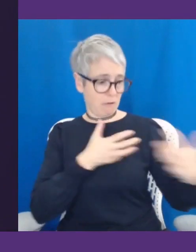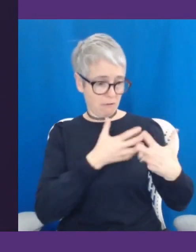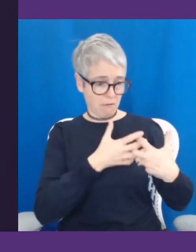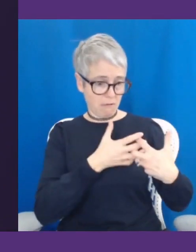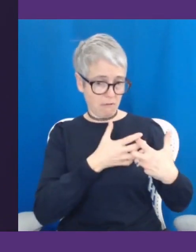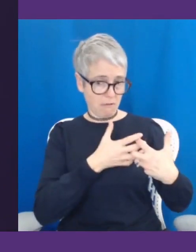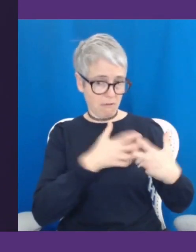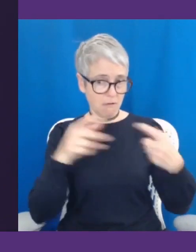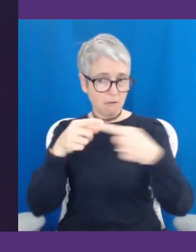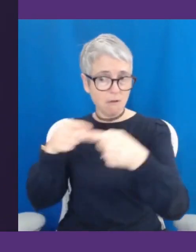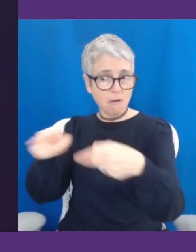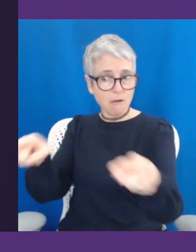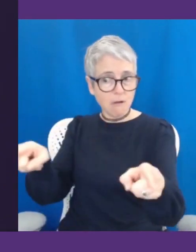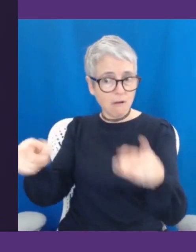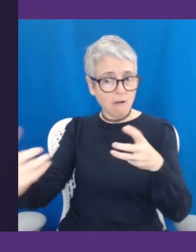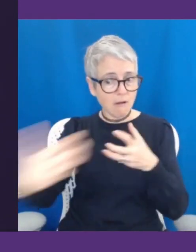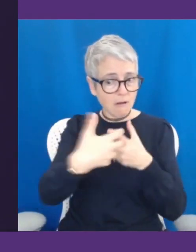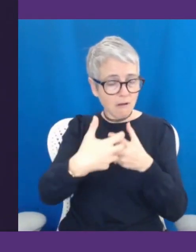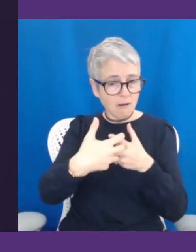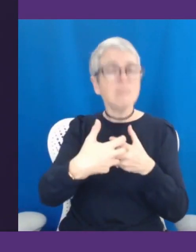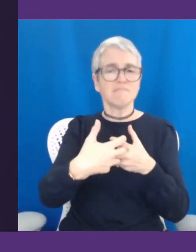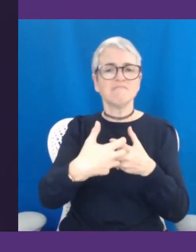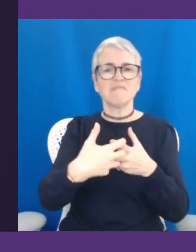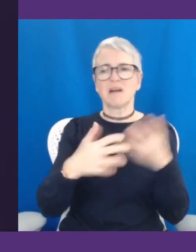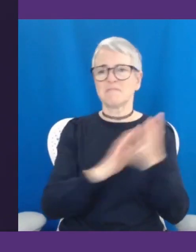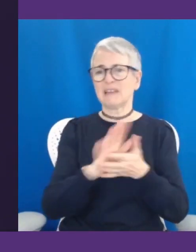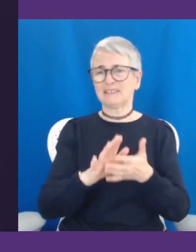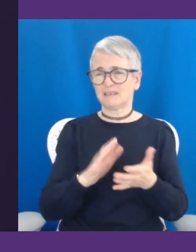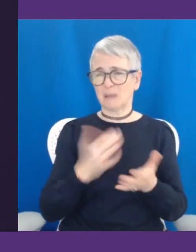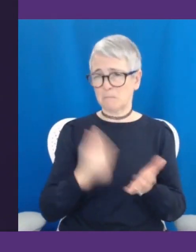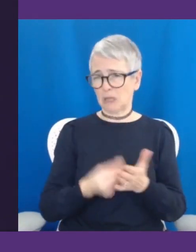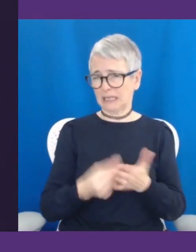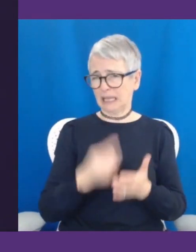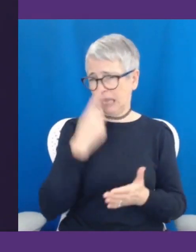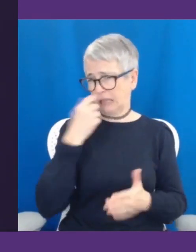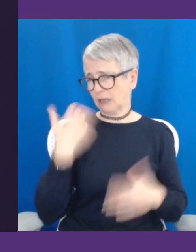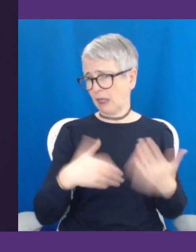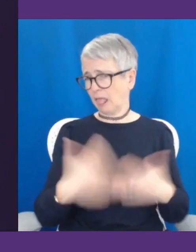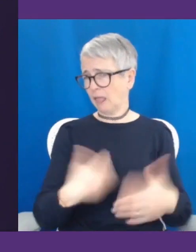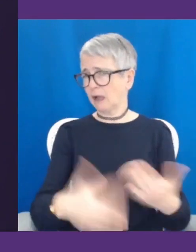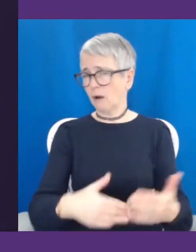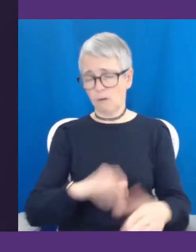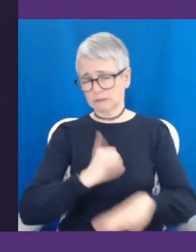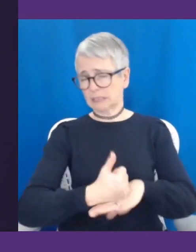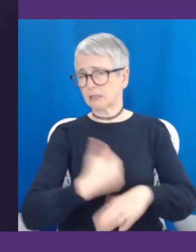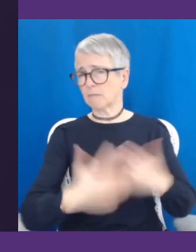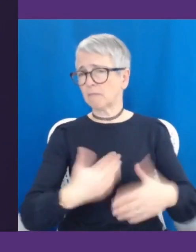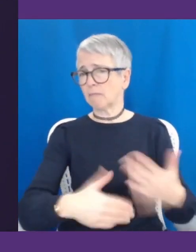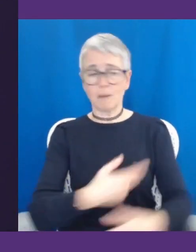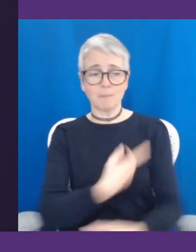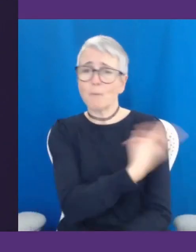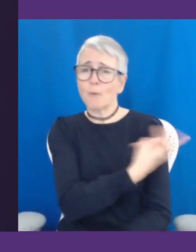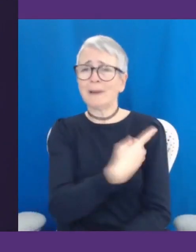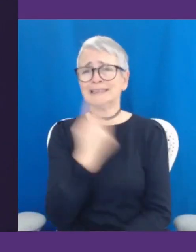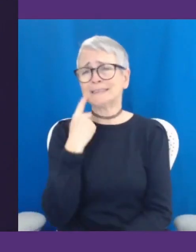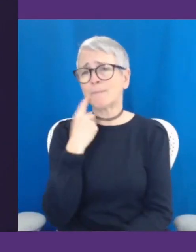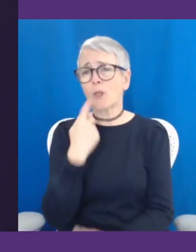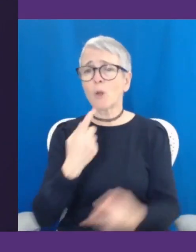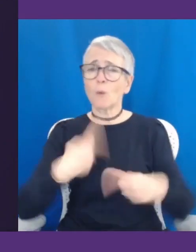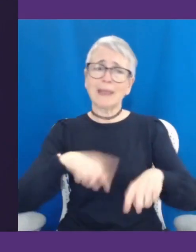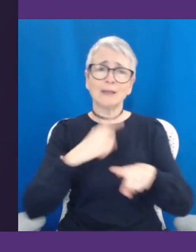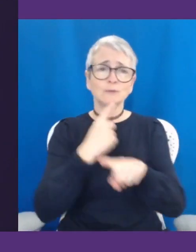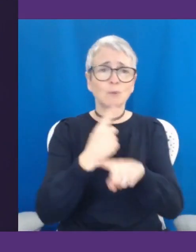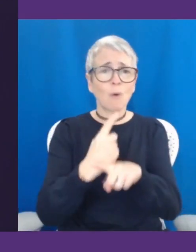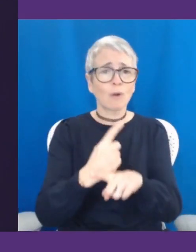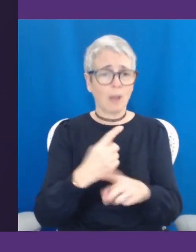zeros will follow. And that's really important. And Adi and I do a simple double act. we talk about the what, the why, and what the bank is doing, which